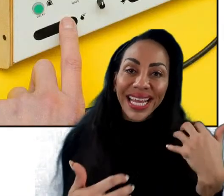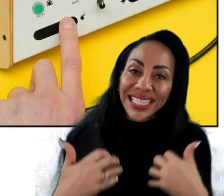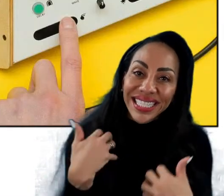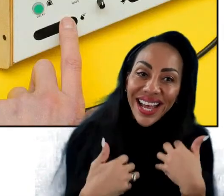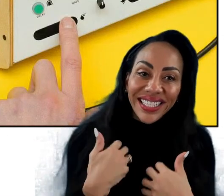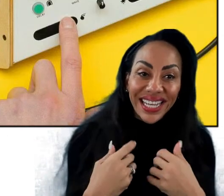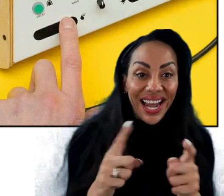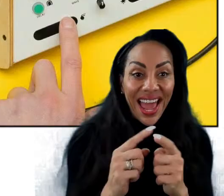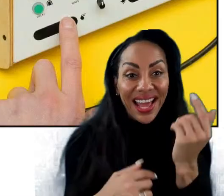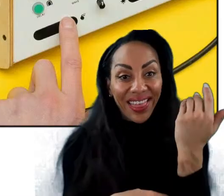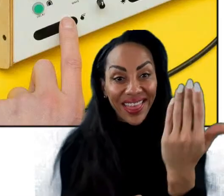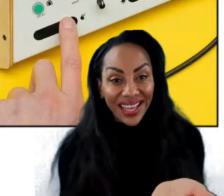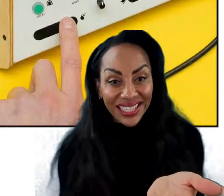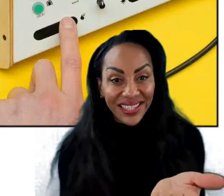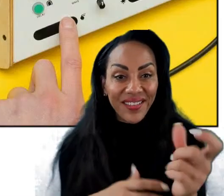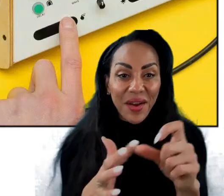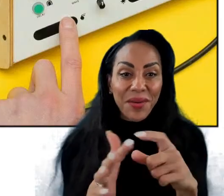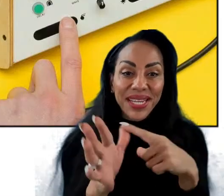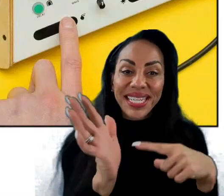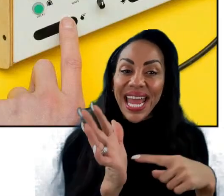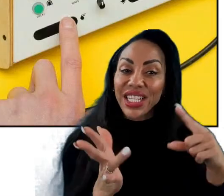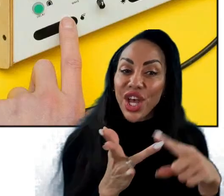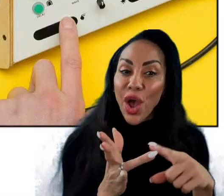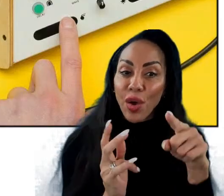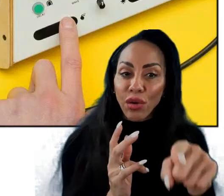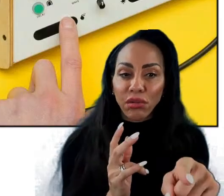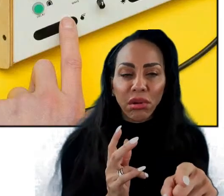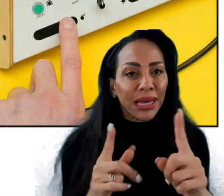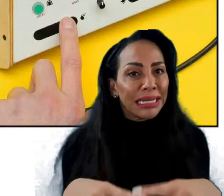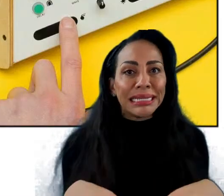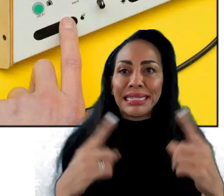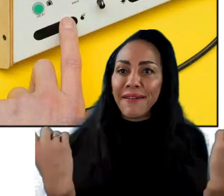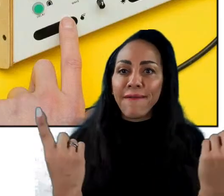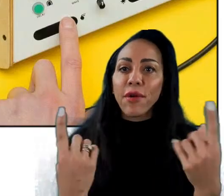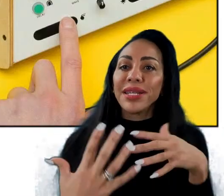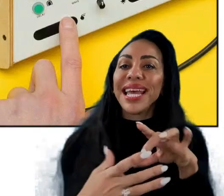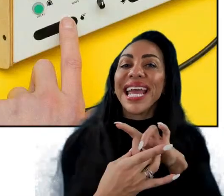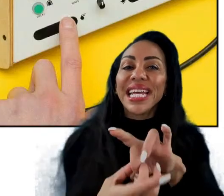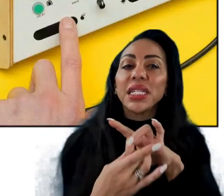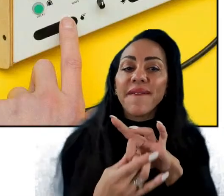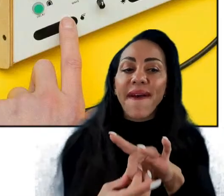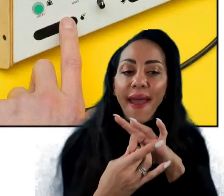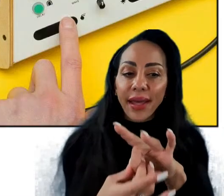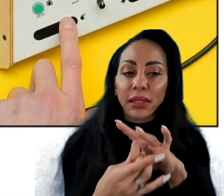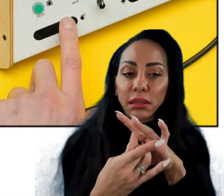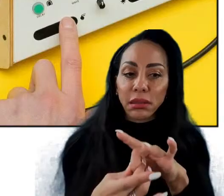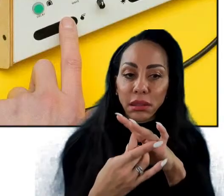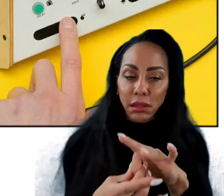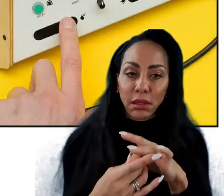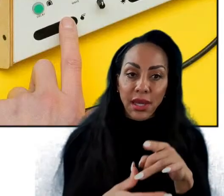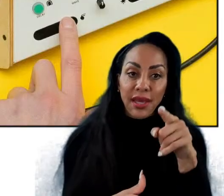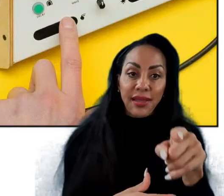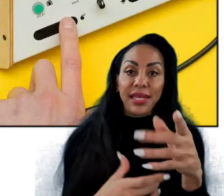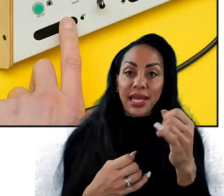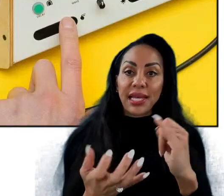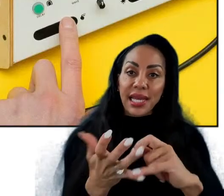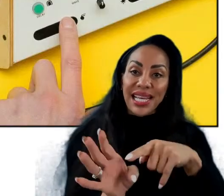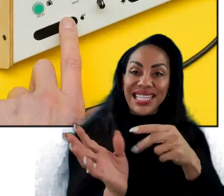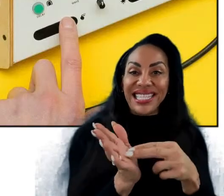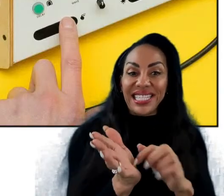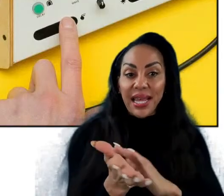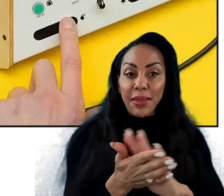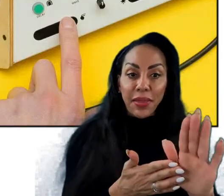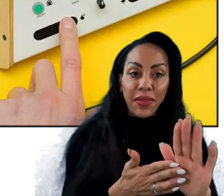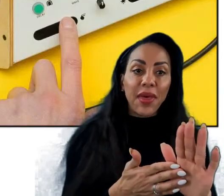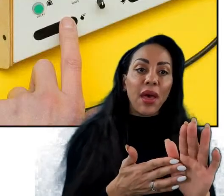this from Dato, which have unconventional interfaces. This particular one has a synth on one side and a sequence on the other